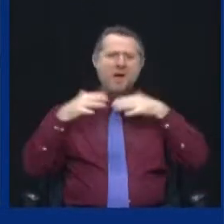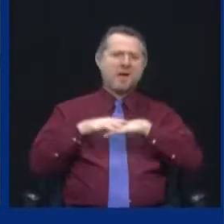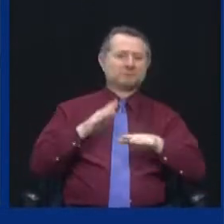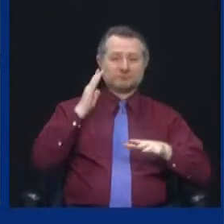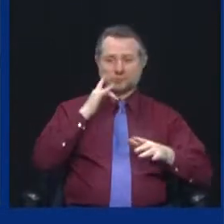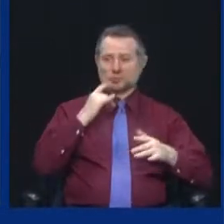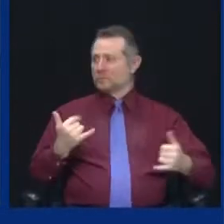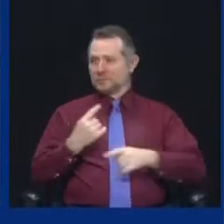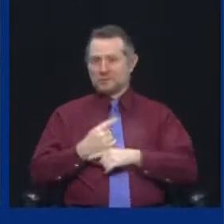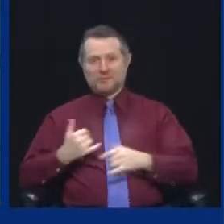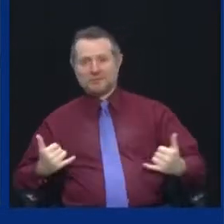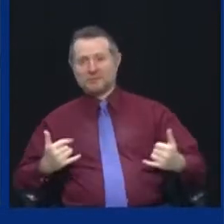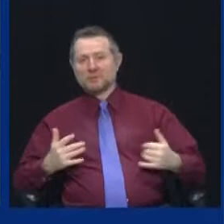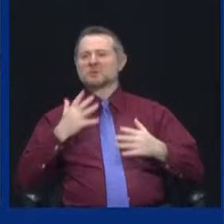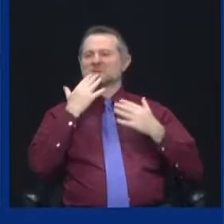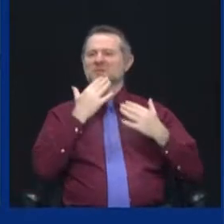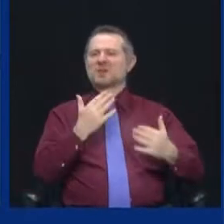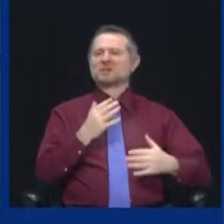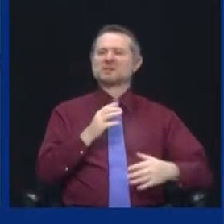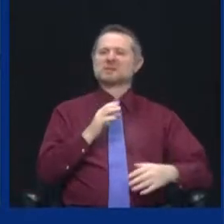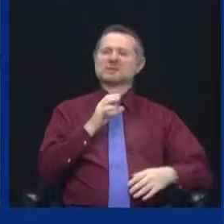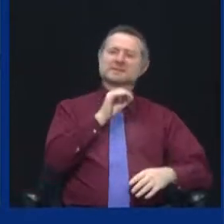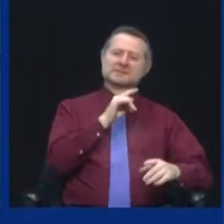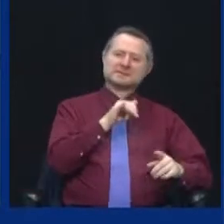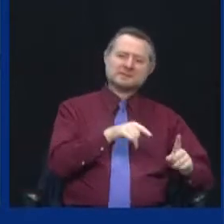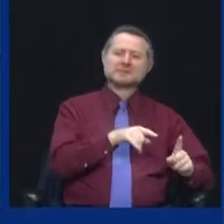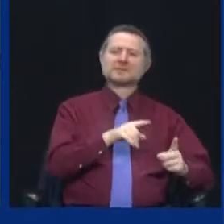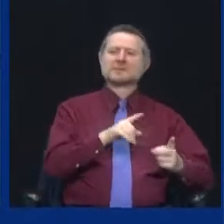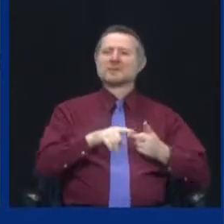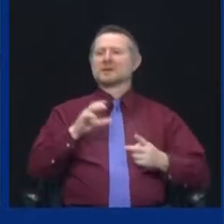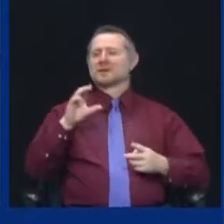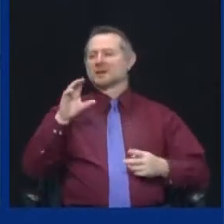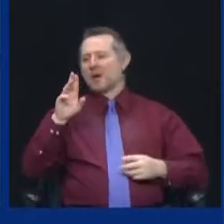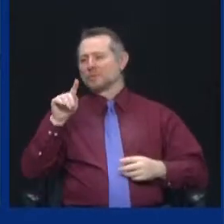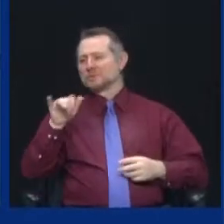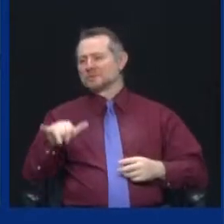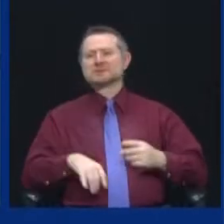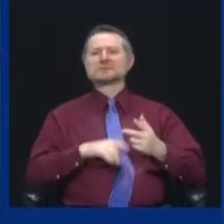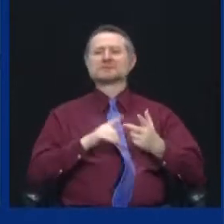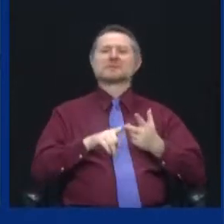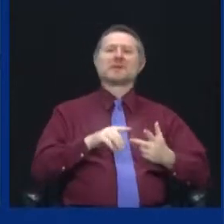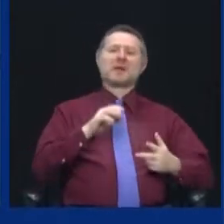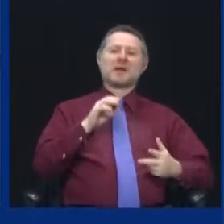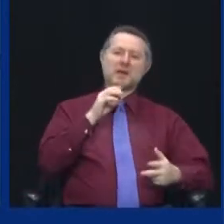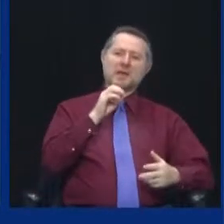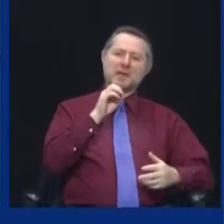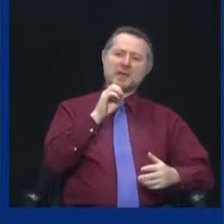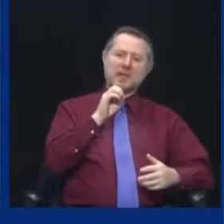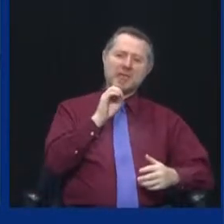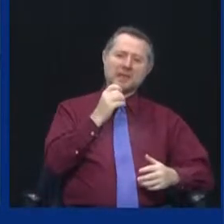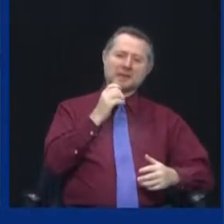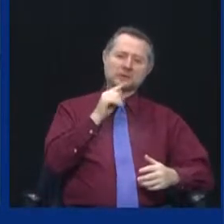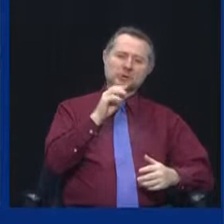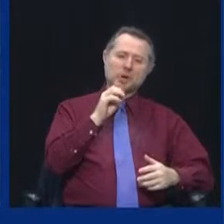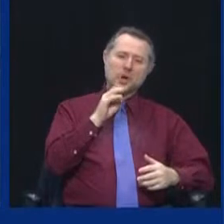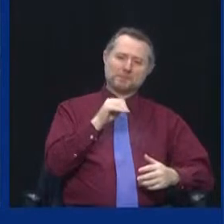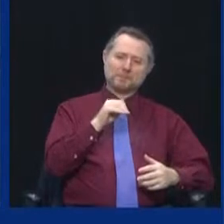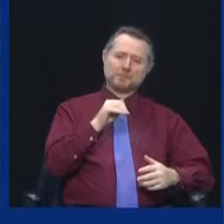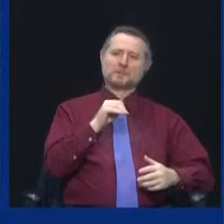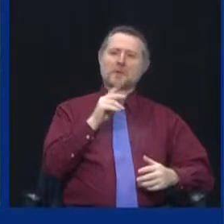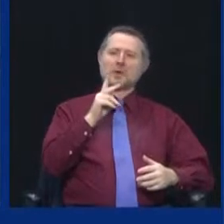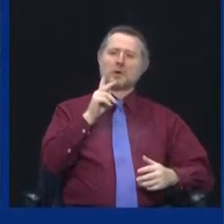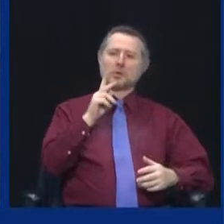to Tom Cortrocci at ECMC. This is everybody doing everything that they can.